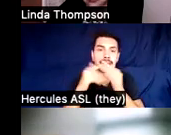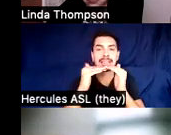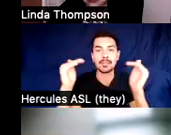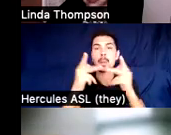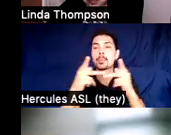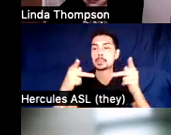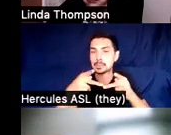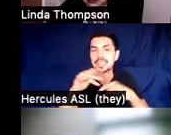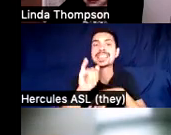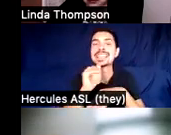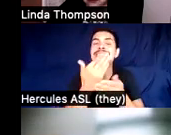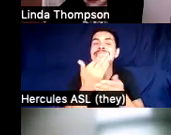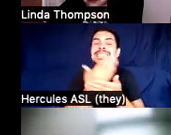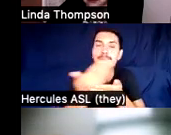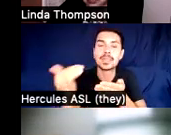is something that